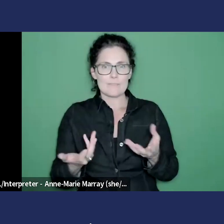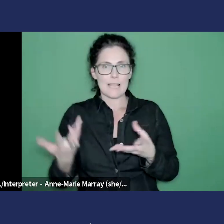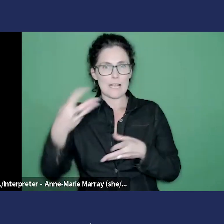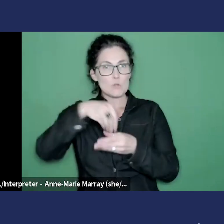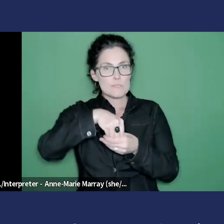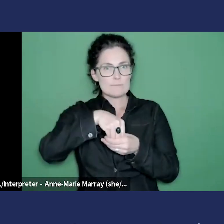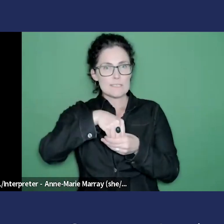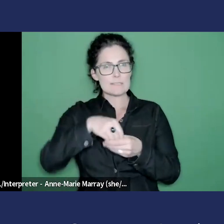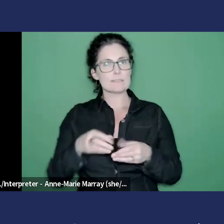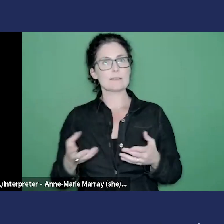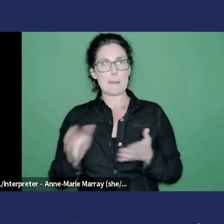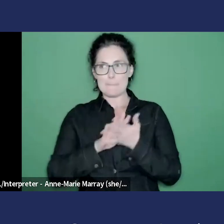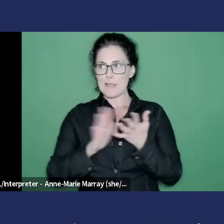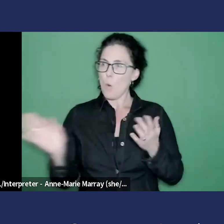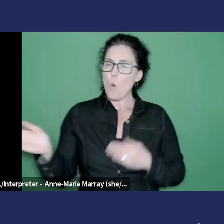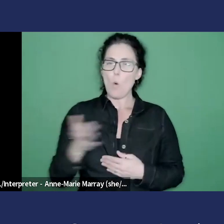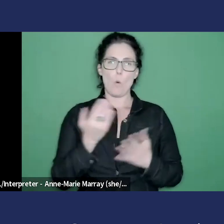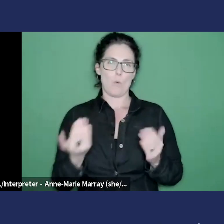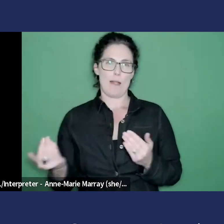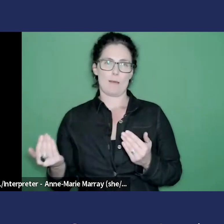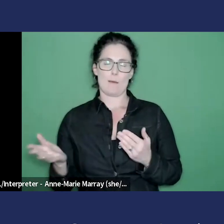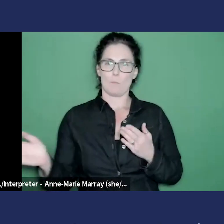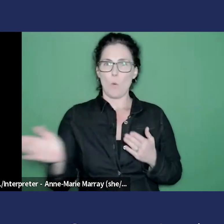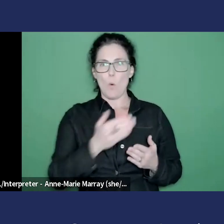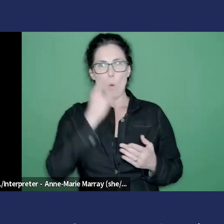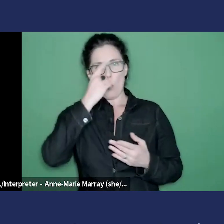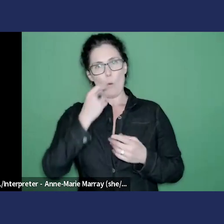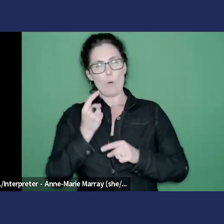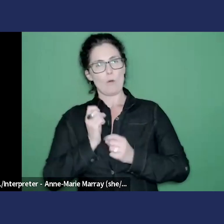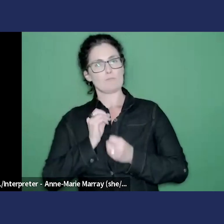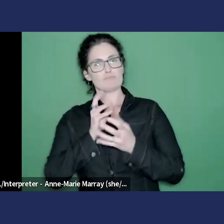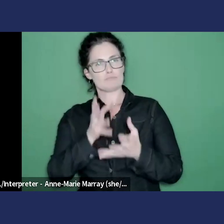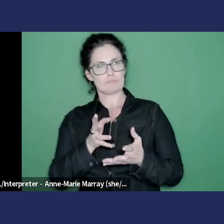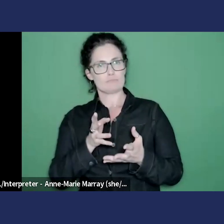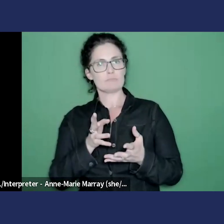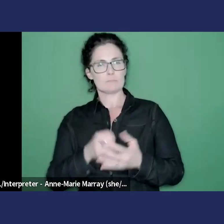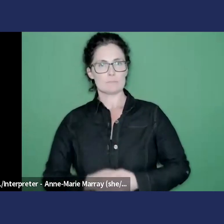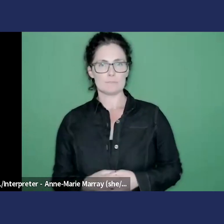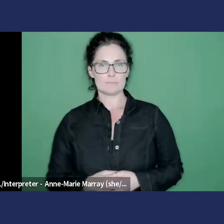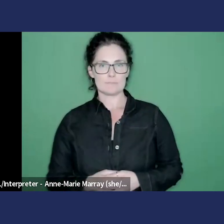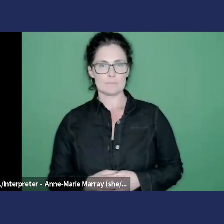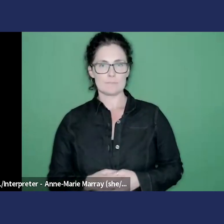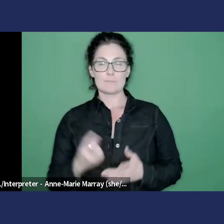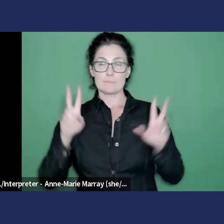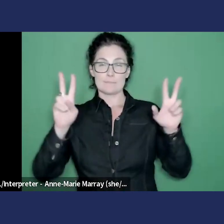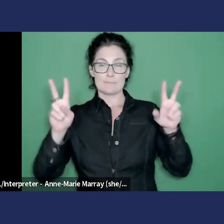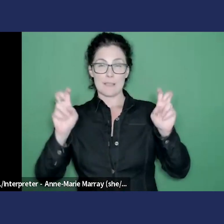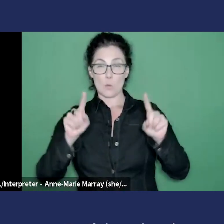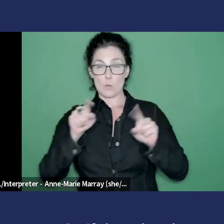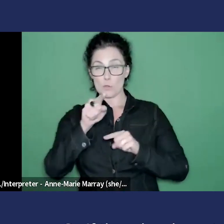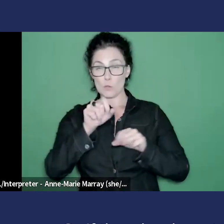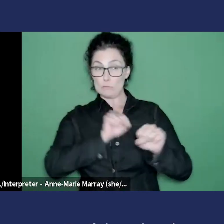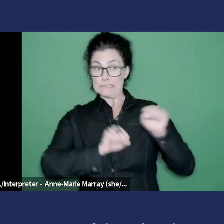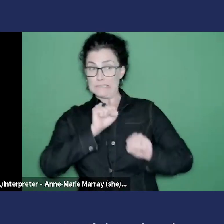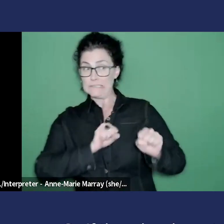inclusiveness as well. So everyone's welcome, everyone's got a voice, every parent is heard. And there's a saying, what you resist will persist.